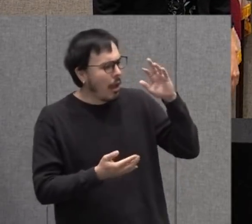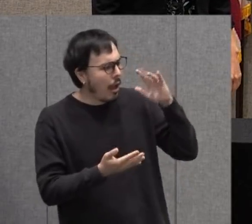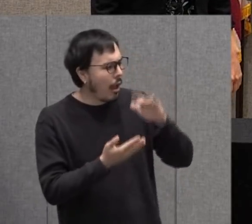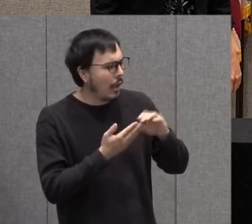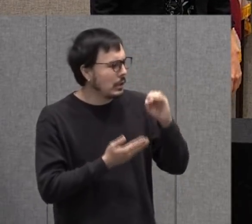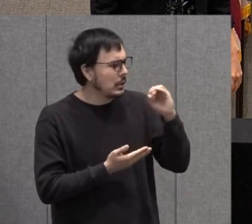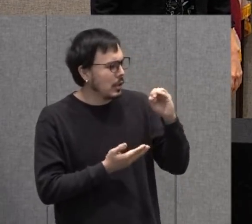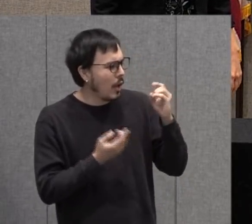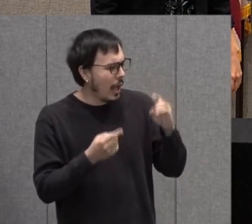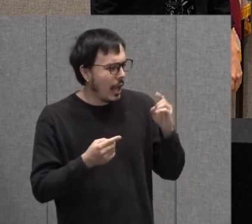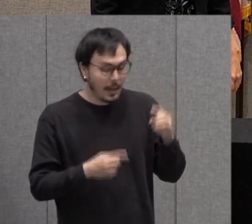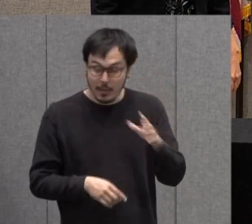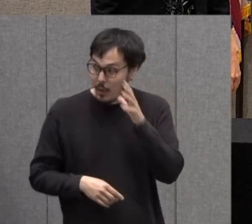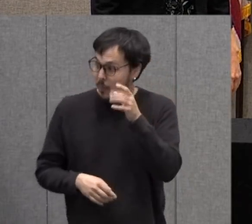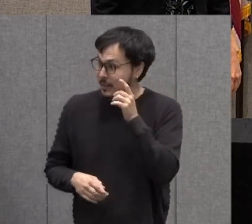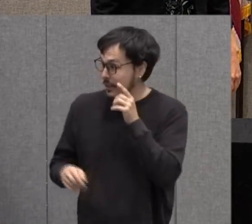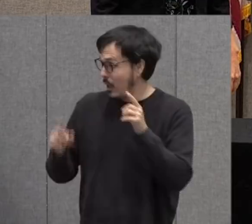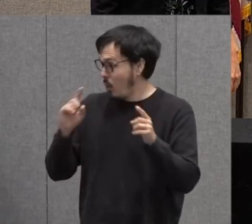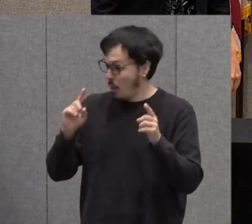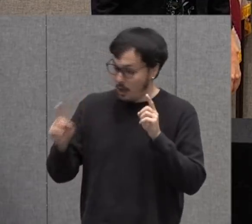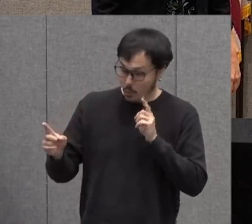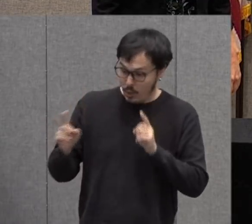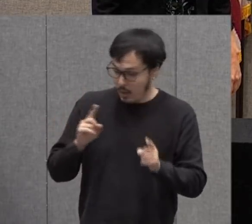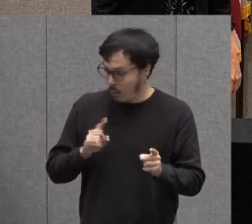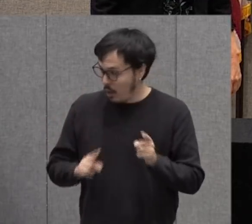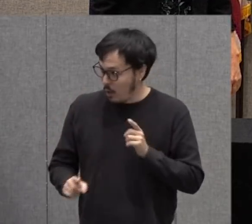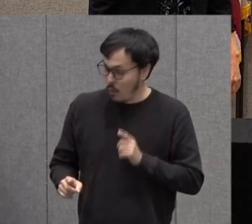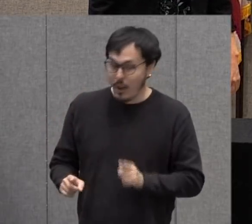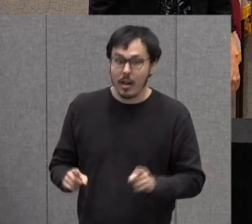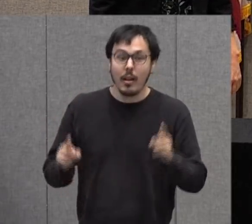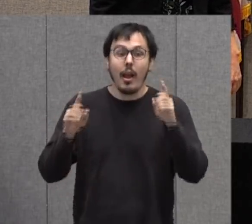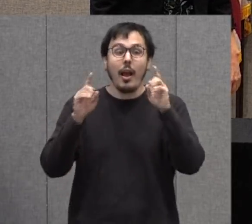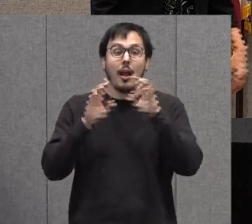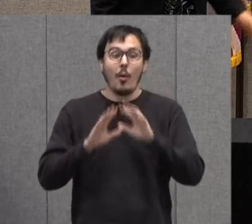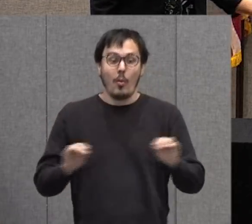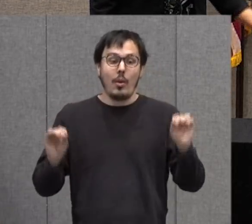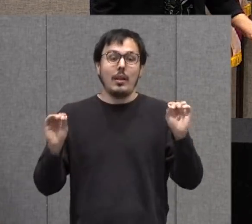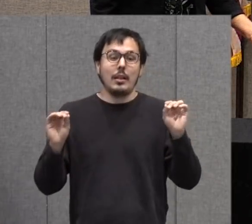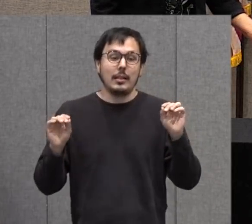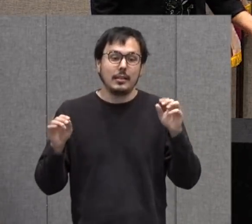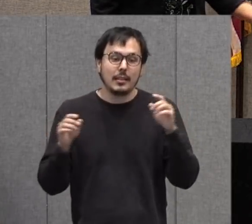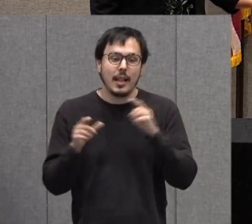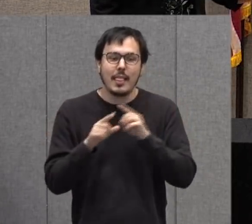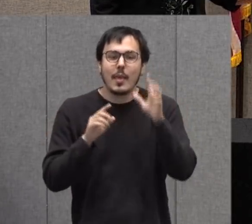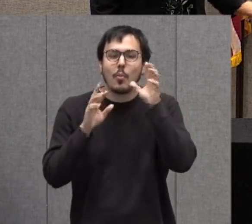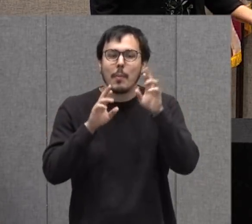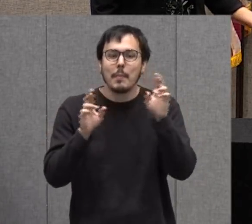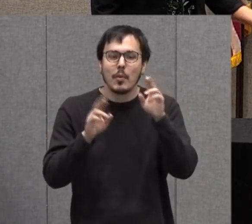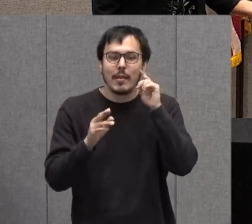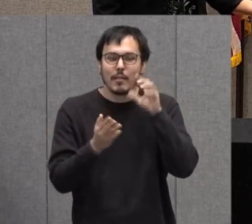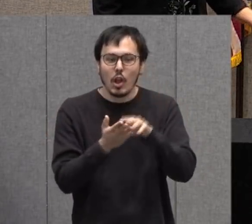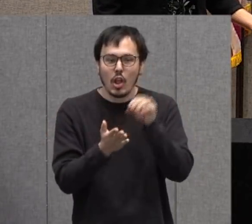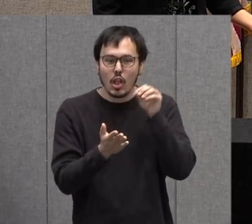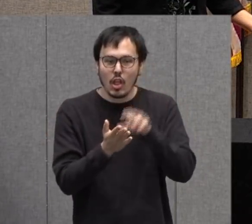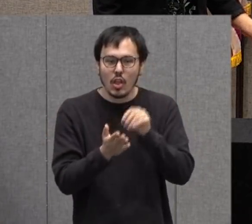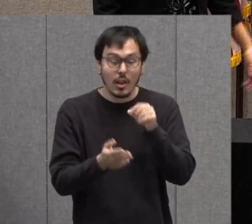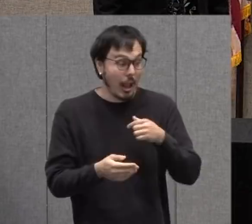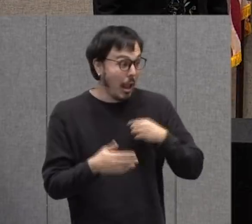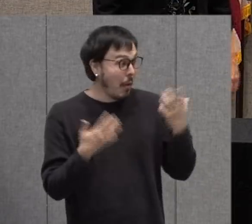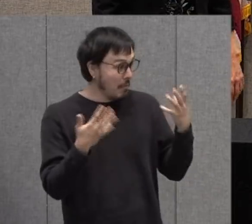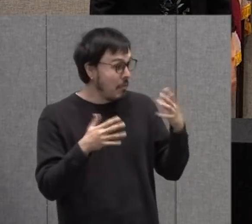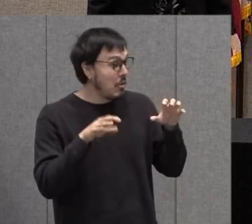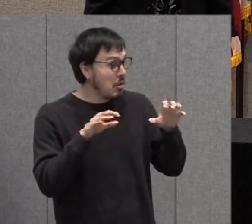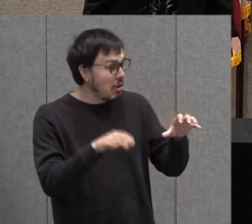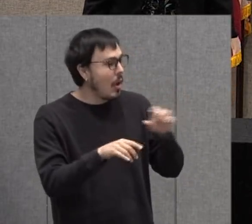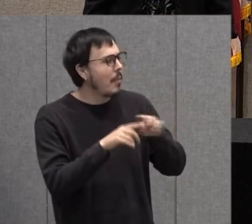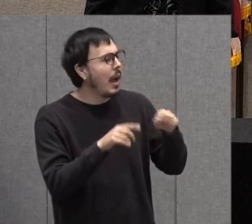say 1, 1, 1, 1, 1, and then we're ready to learn. I've done this only with a bigger number of 10.